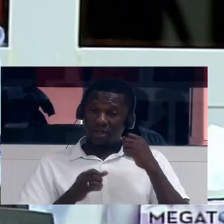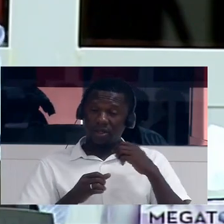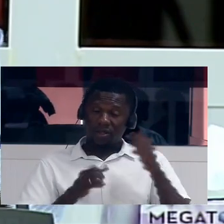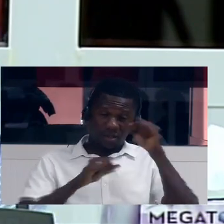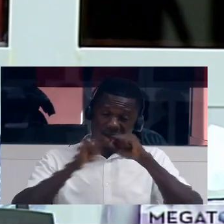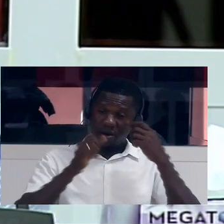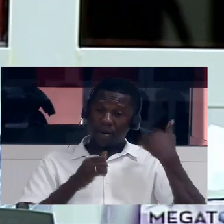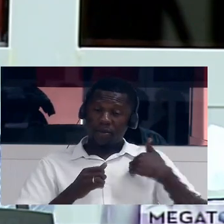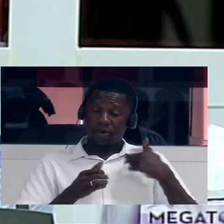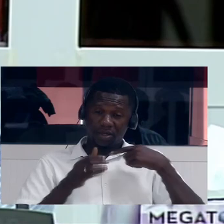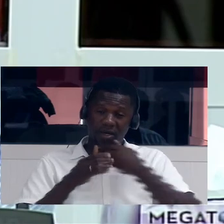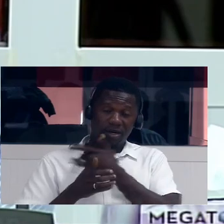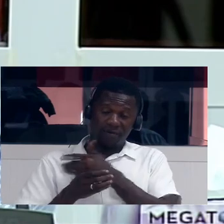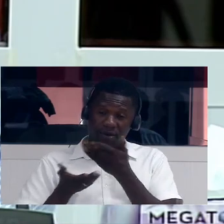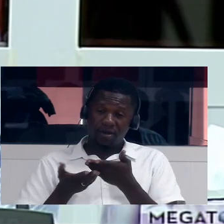I leave it at that.